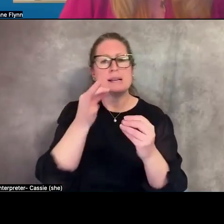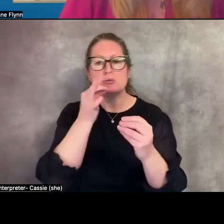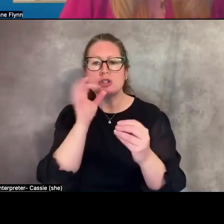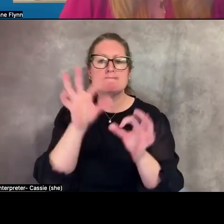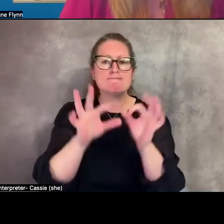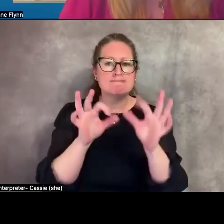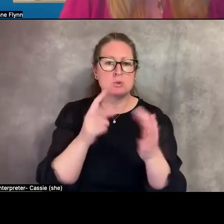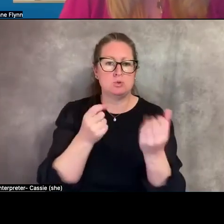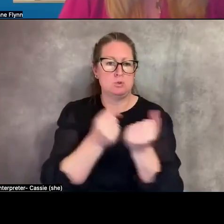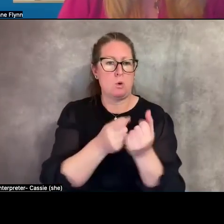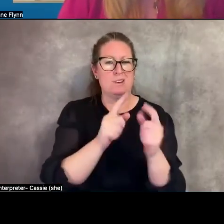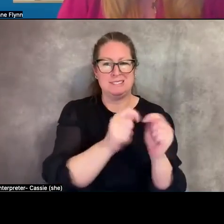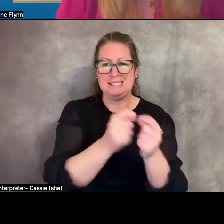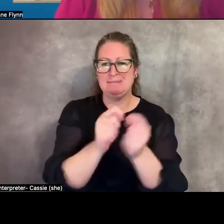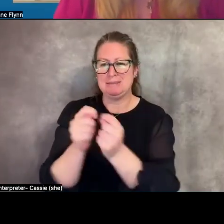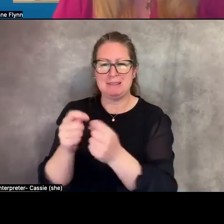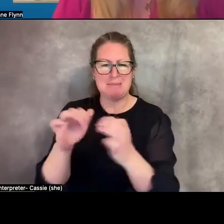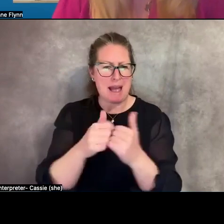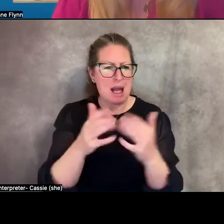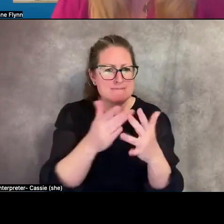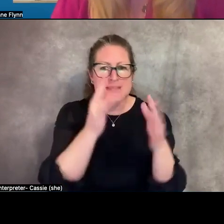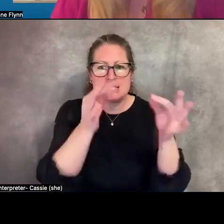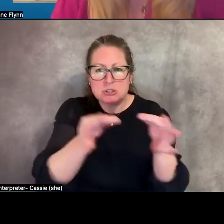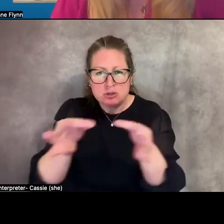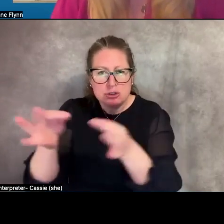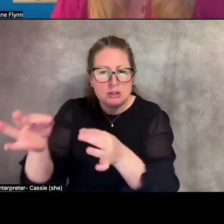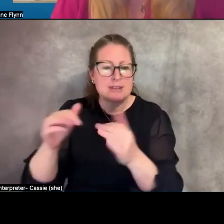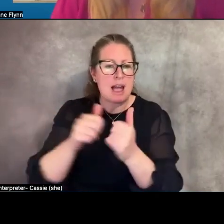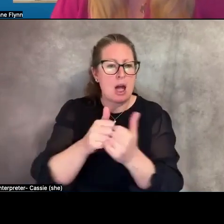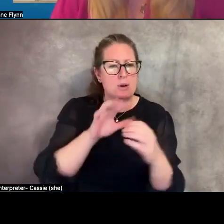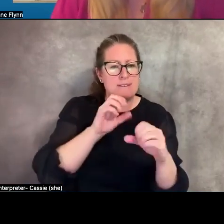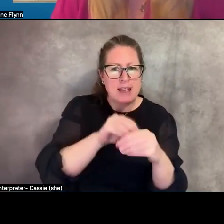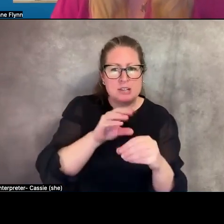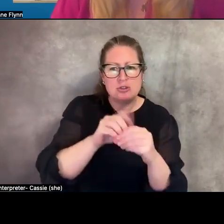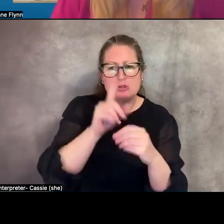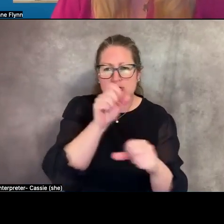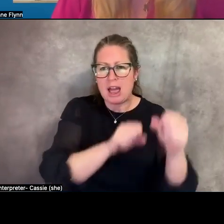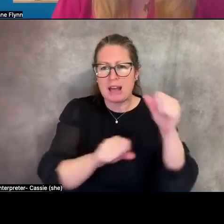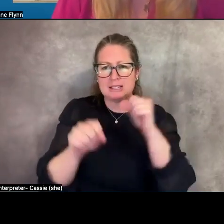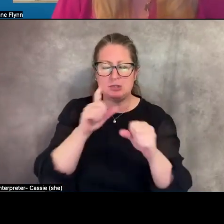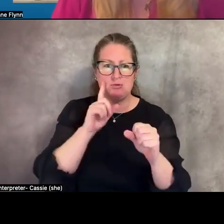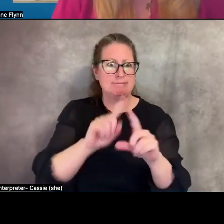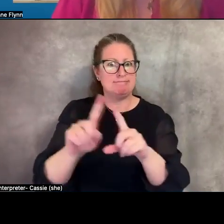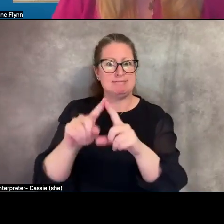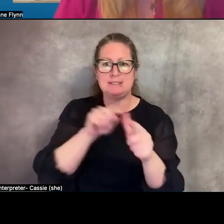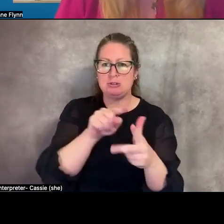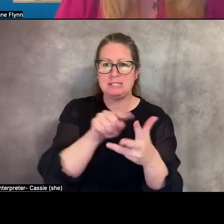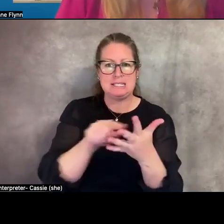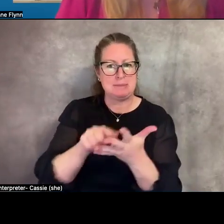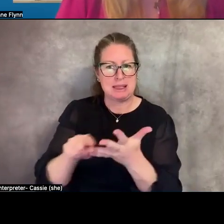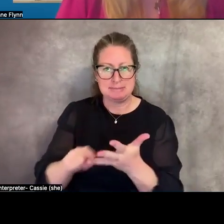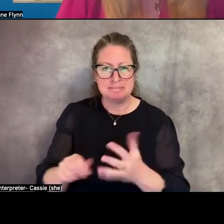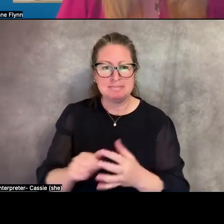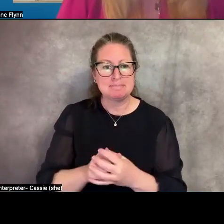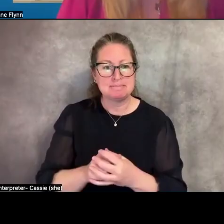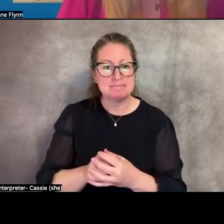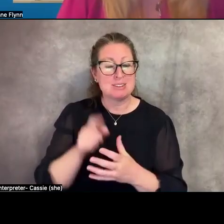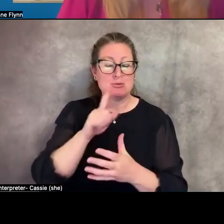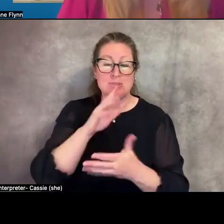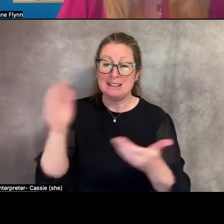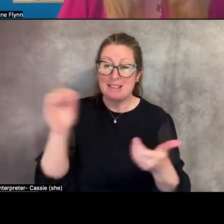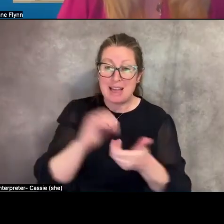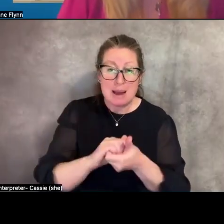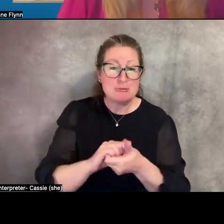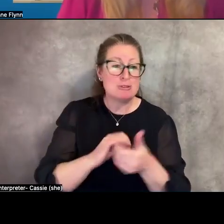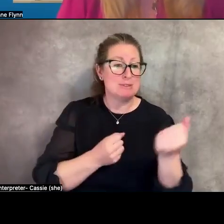the teams in decision-making and intervention strategies across the disciplines. This collaborative and supportive